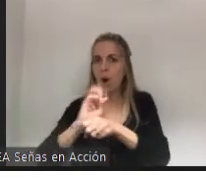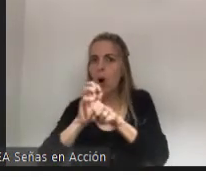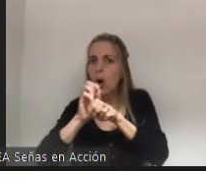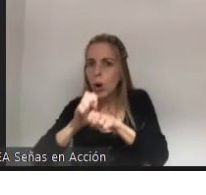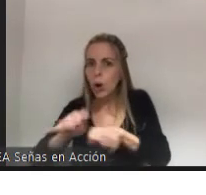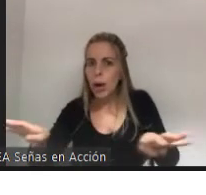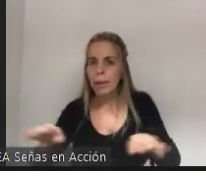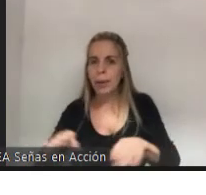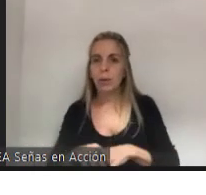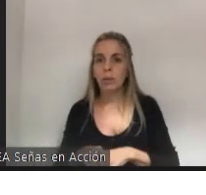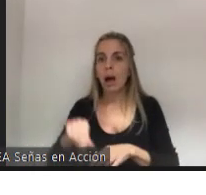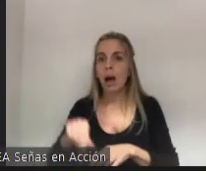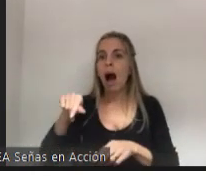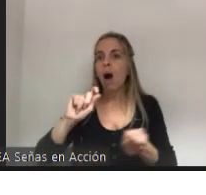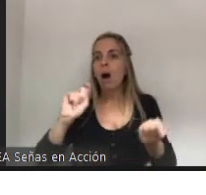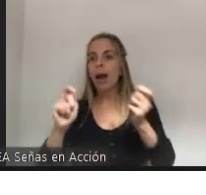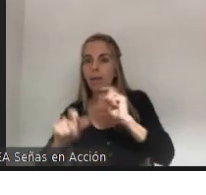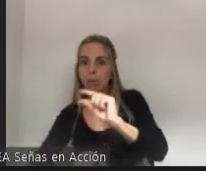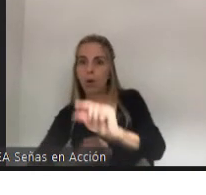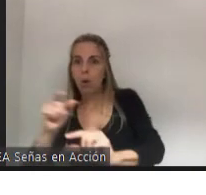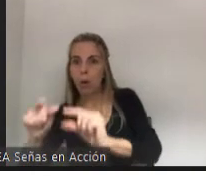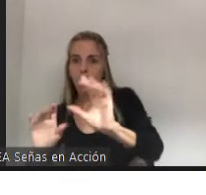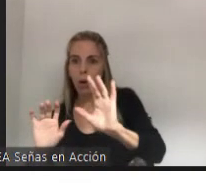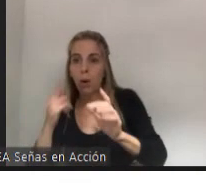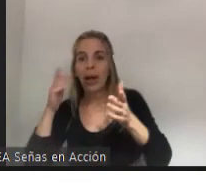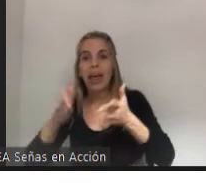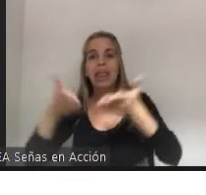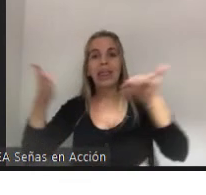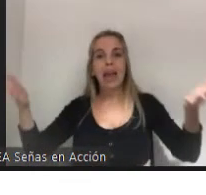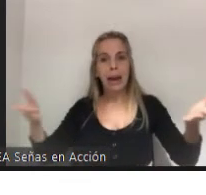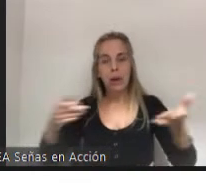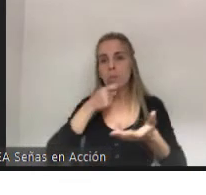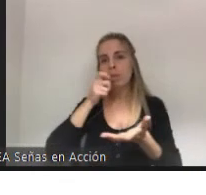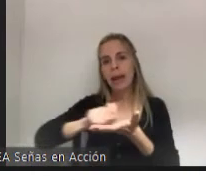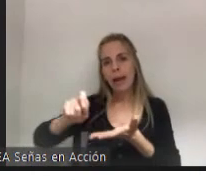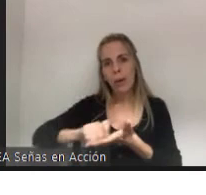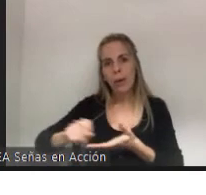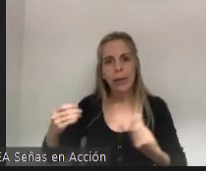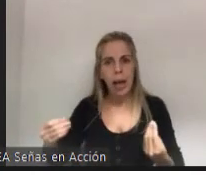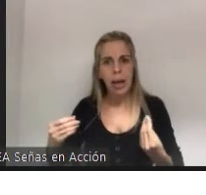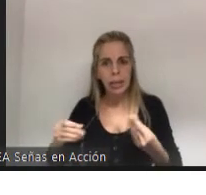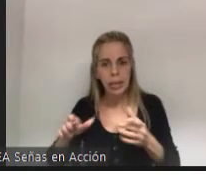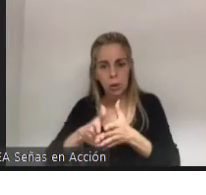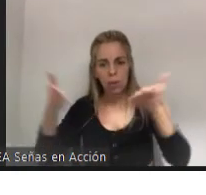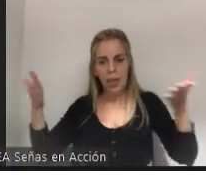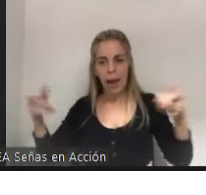when the whole thing started, we all had limitations.